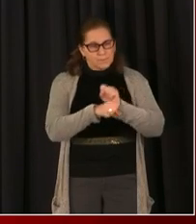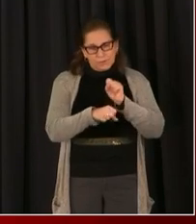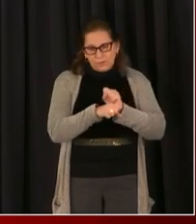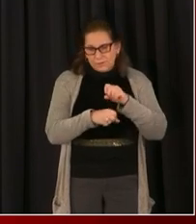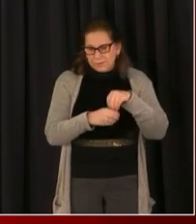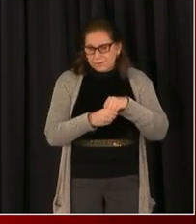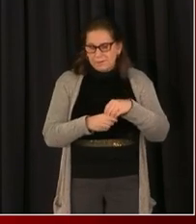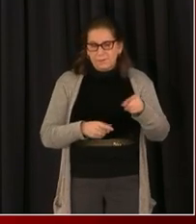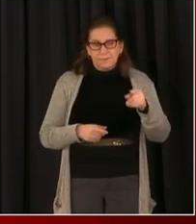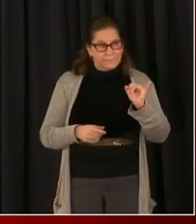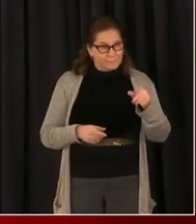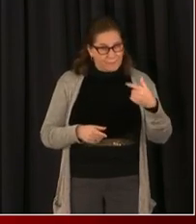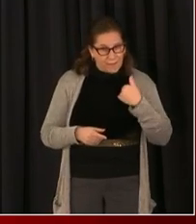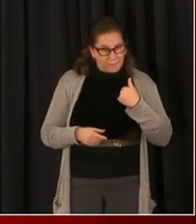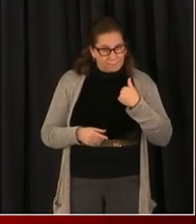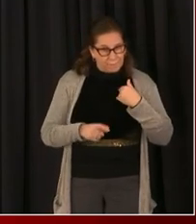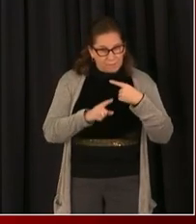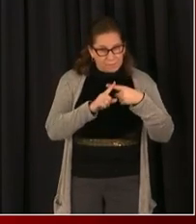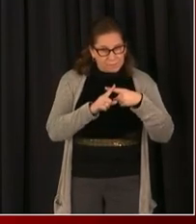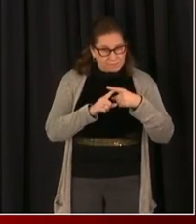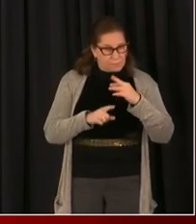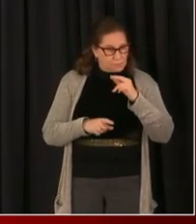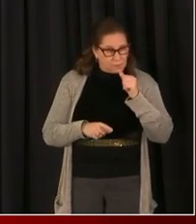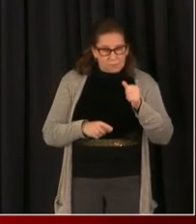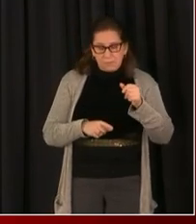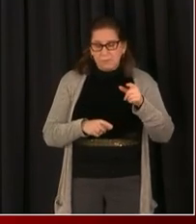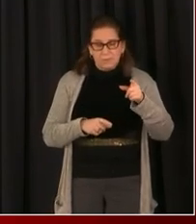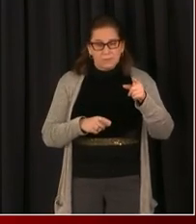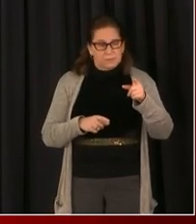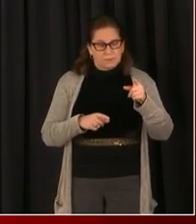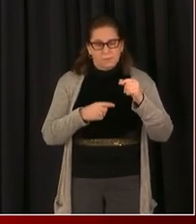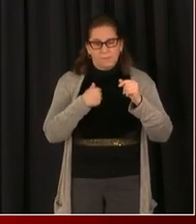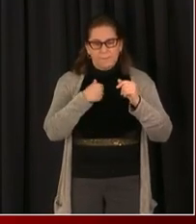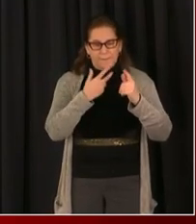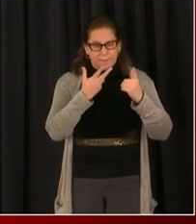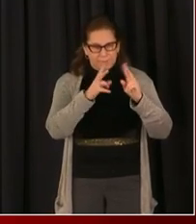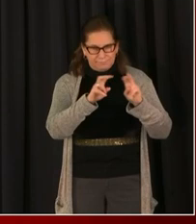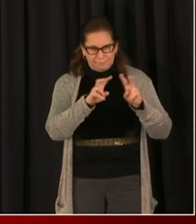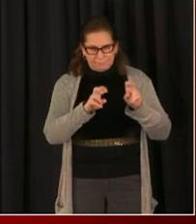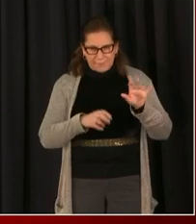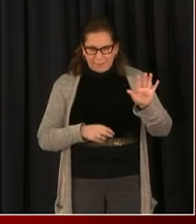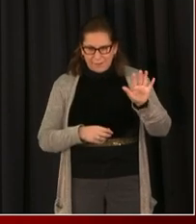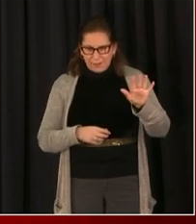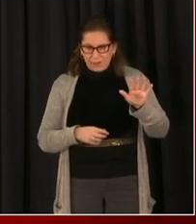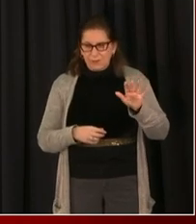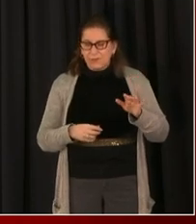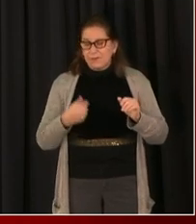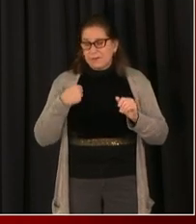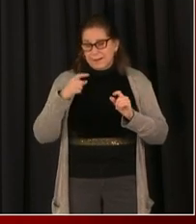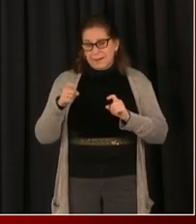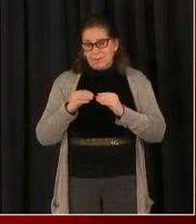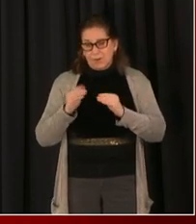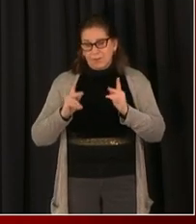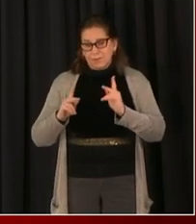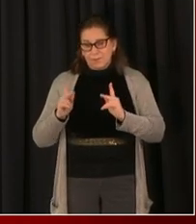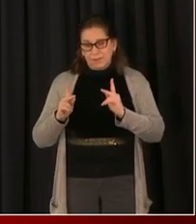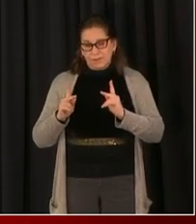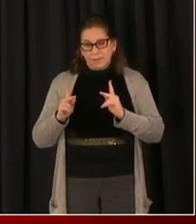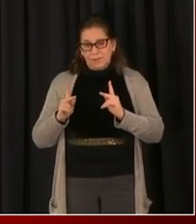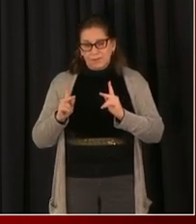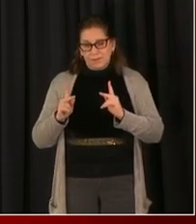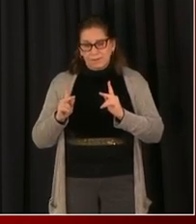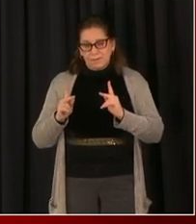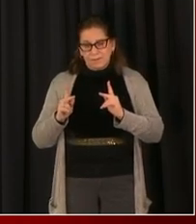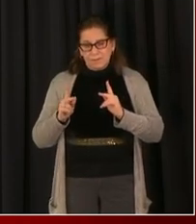the mayor was very forward thinking and asking our hospitals to increase their capacity up to 125%. And that wasn't